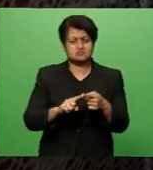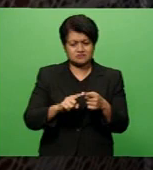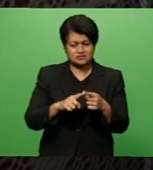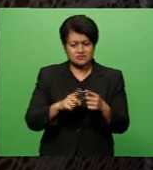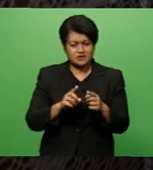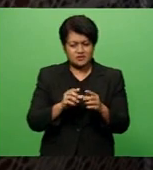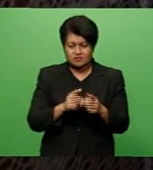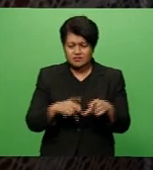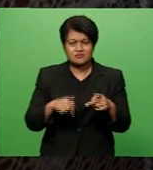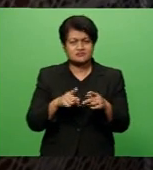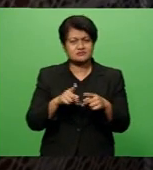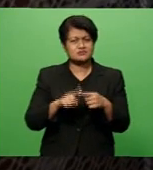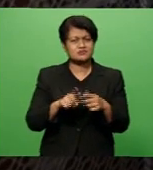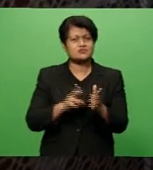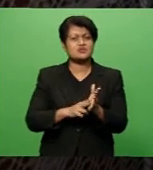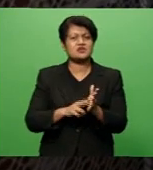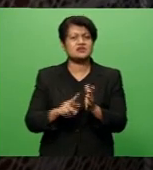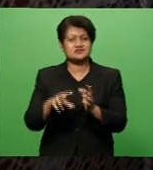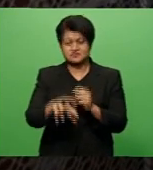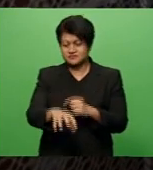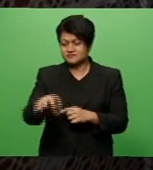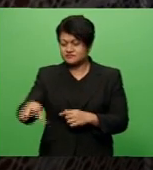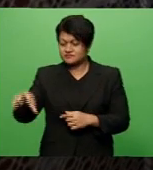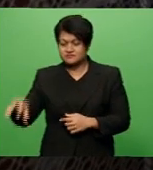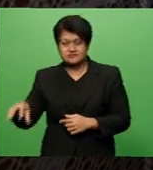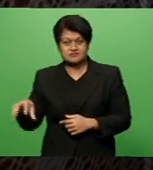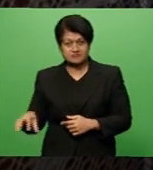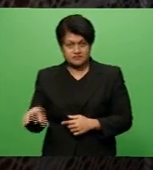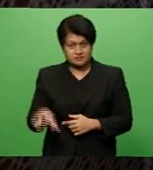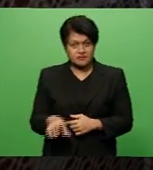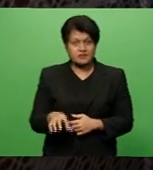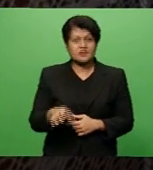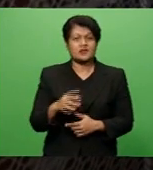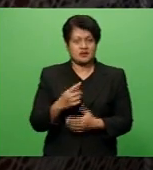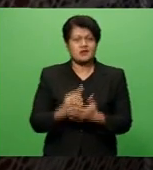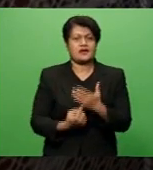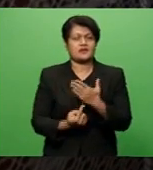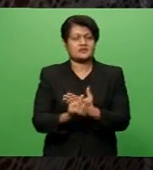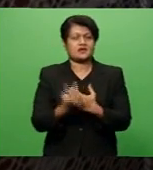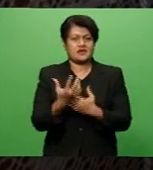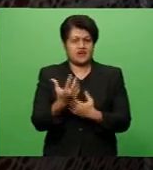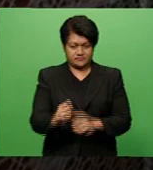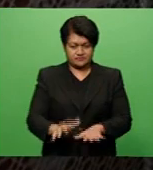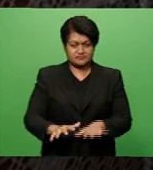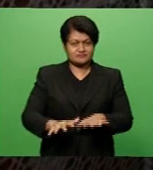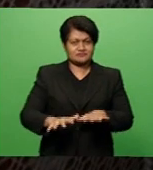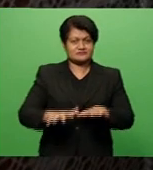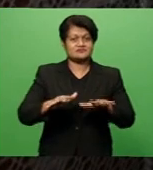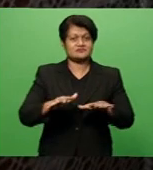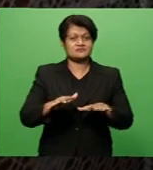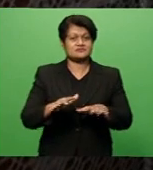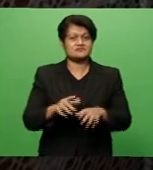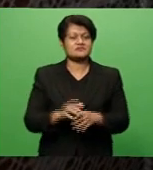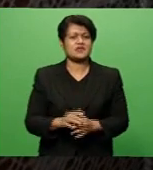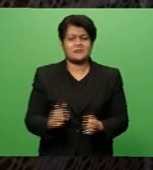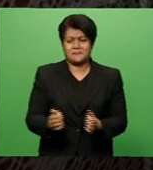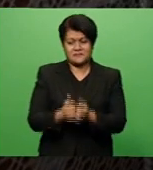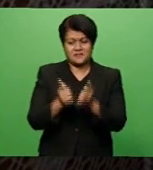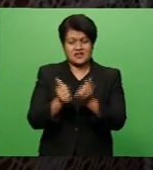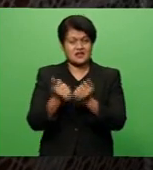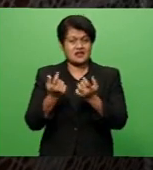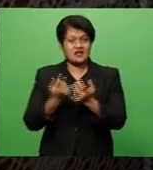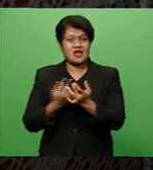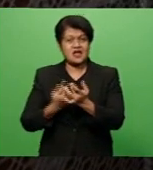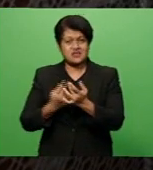Mbombale, Urata, and Batinikama, Wunibao areas, Soso areas, as well as here in Nandabo, and many other areas